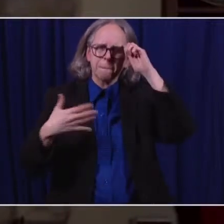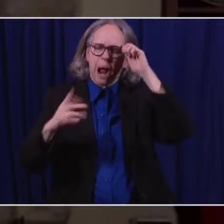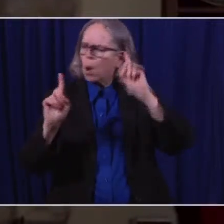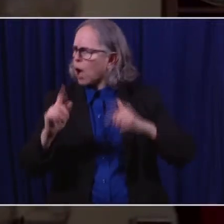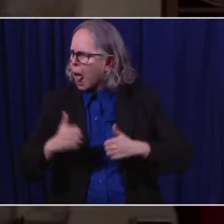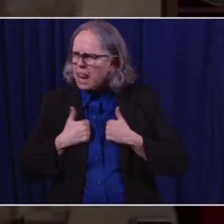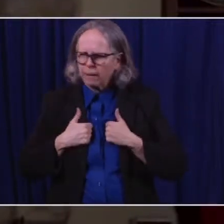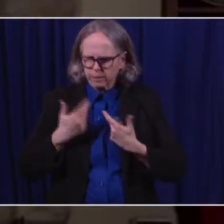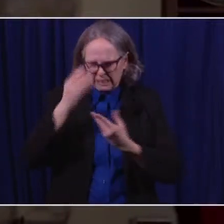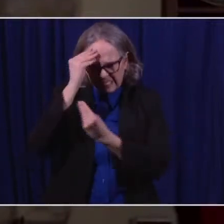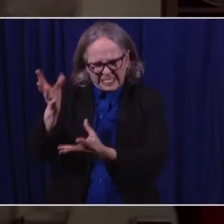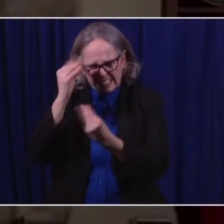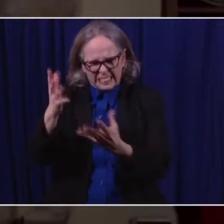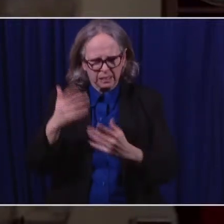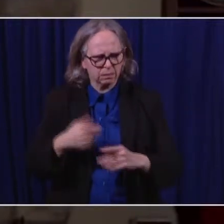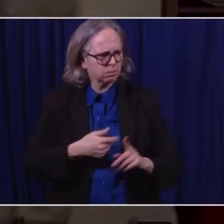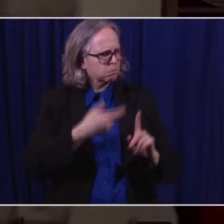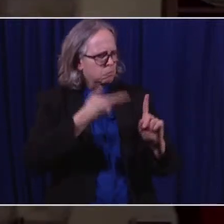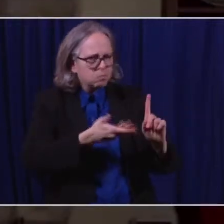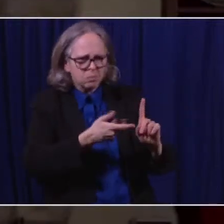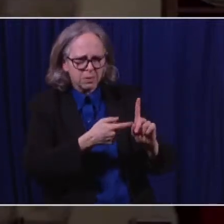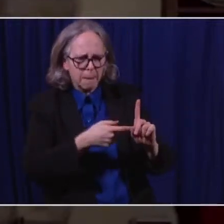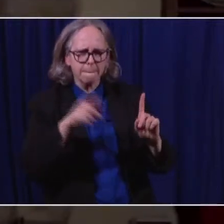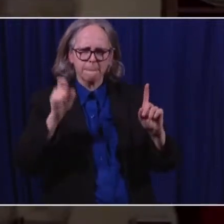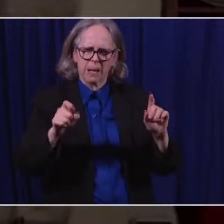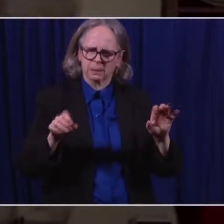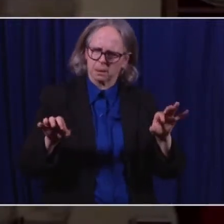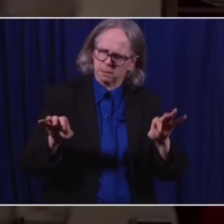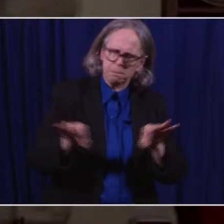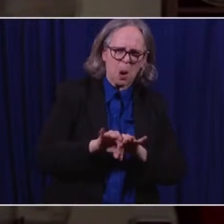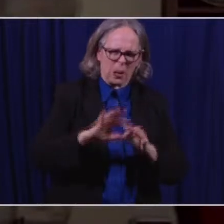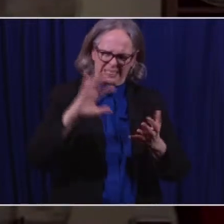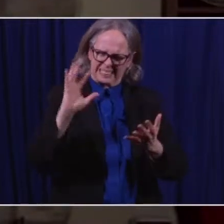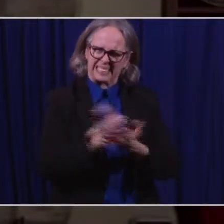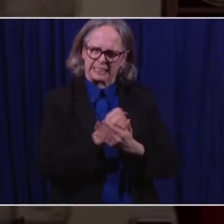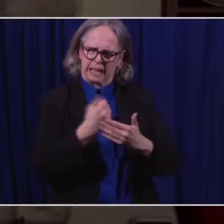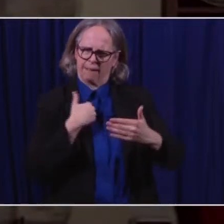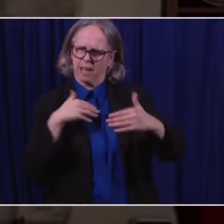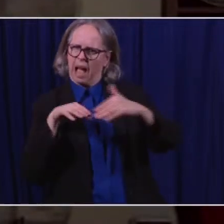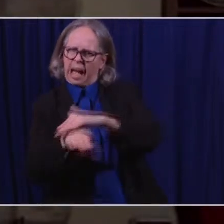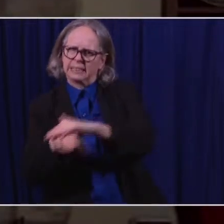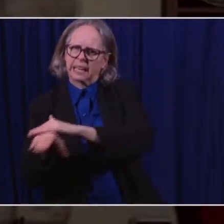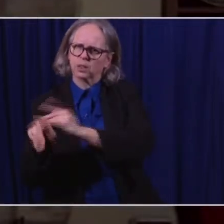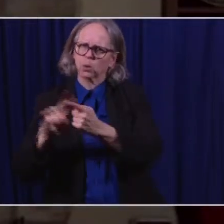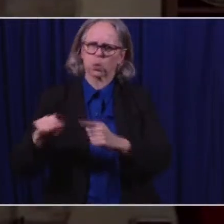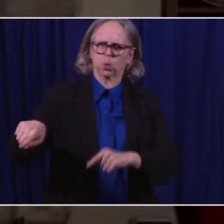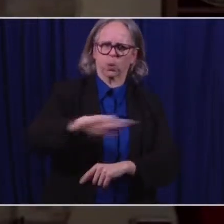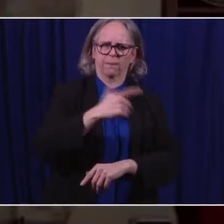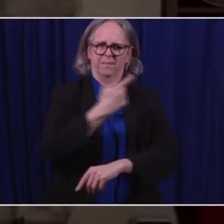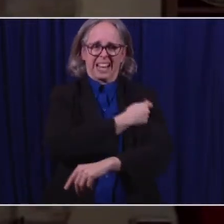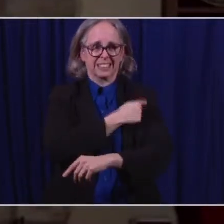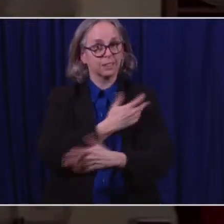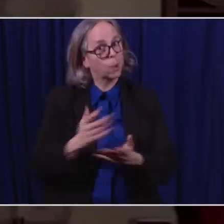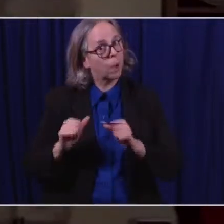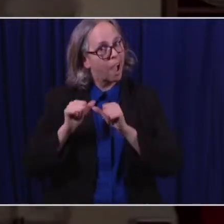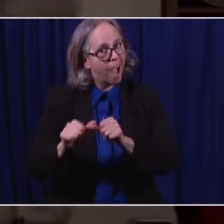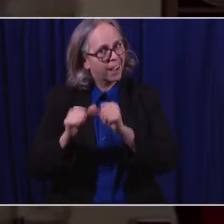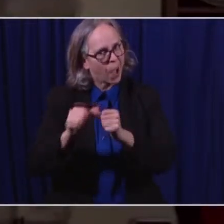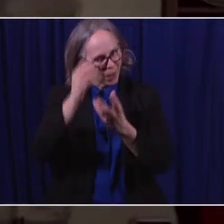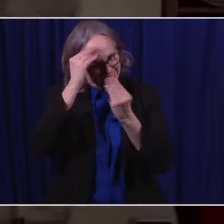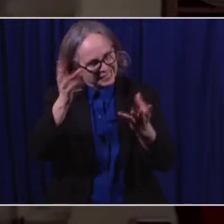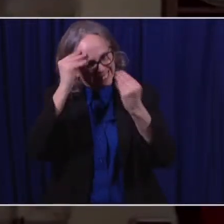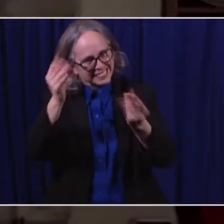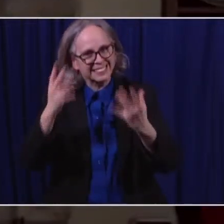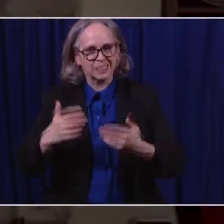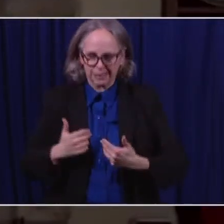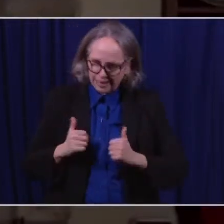matter who you are, you're going to have access. So it's an ongoing effort. We're not there yet, but